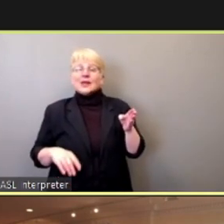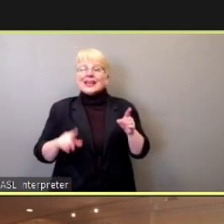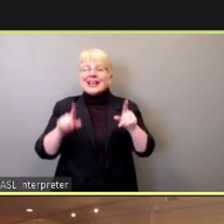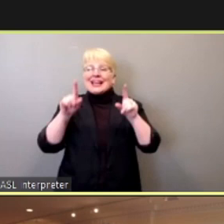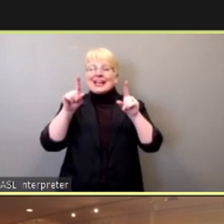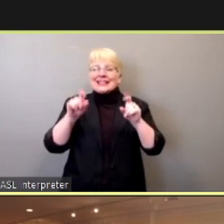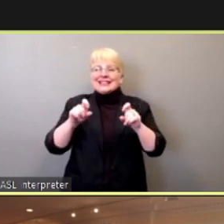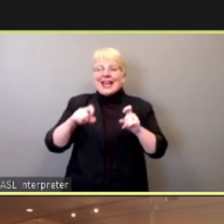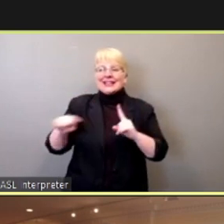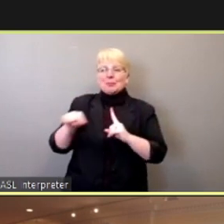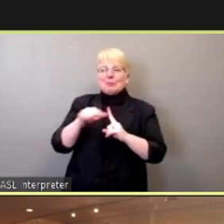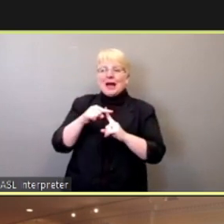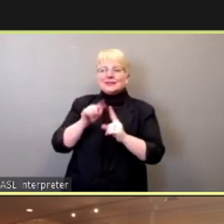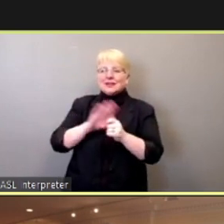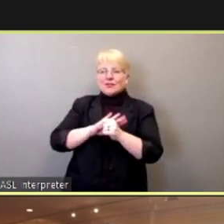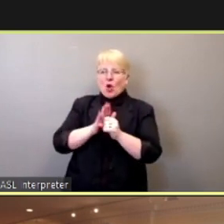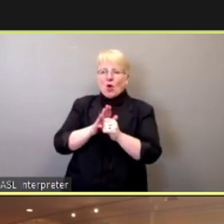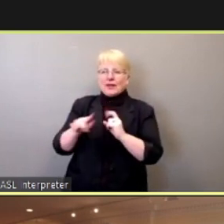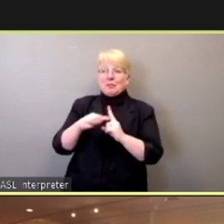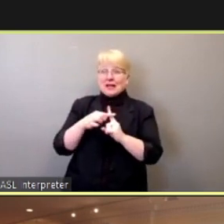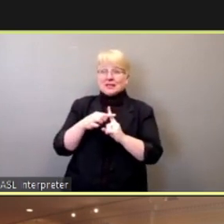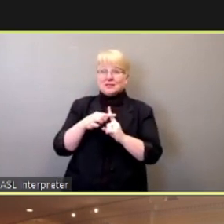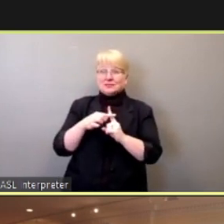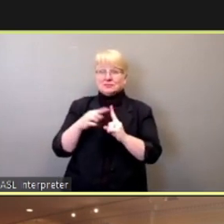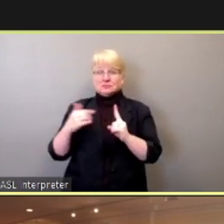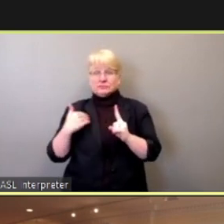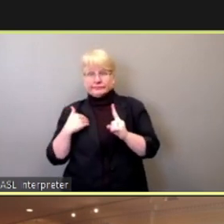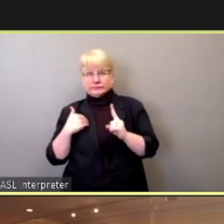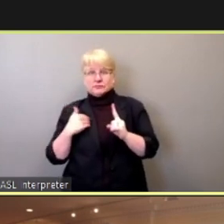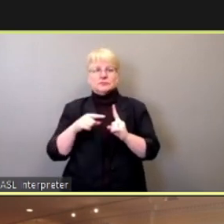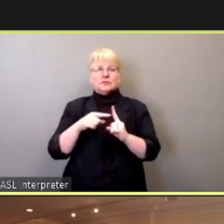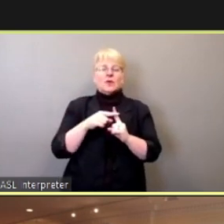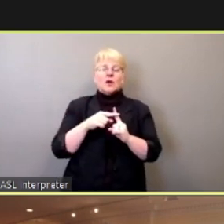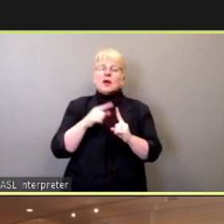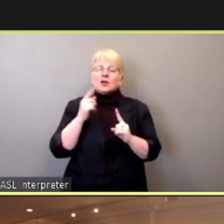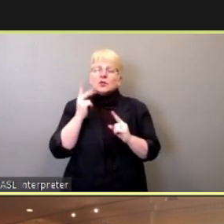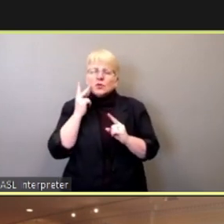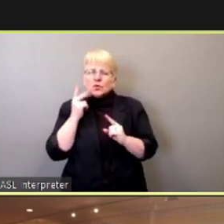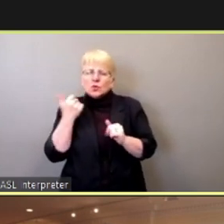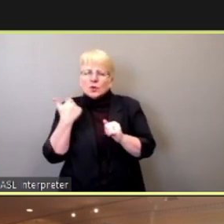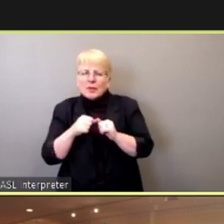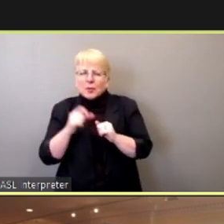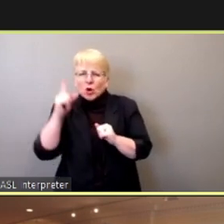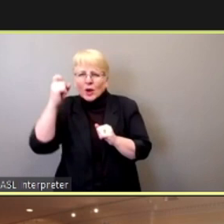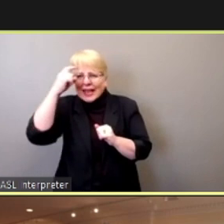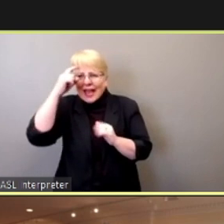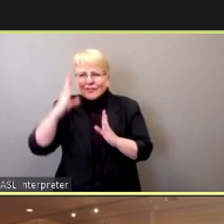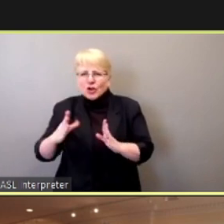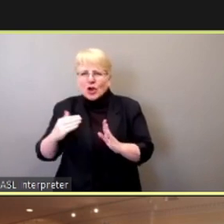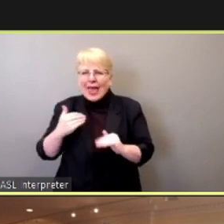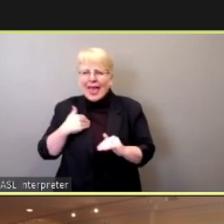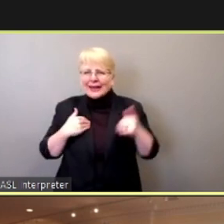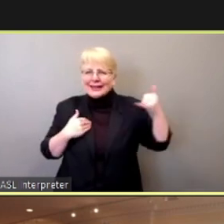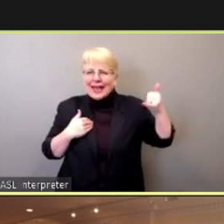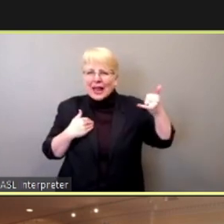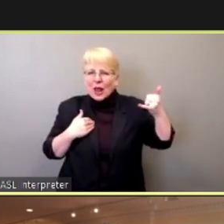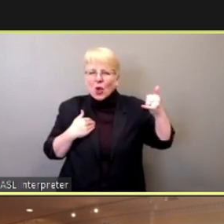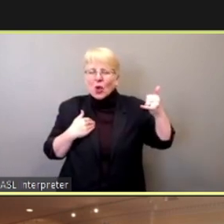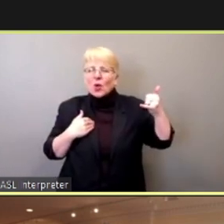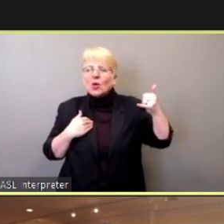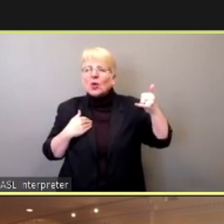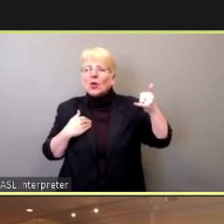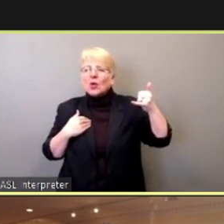rates. On the right, you can see the map that the governor showed earlier with all the new yellow counties and 4 green